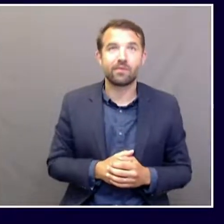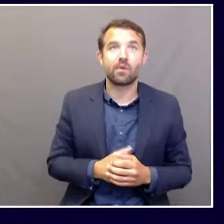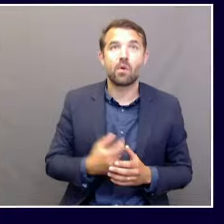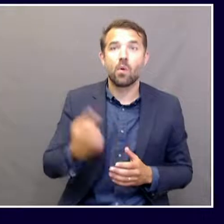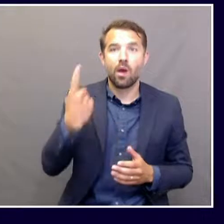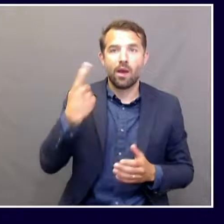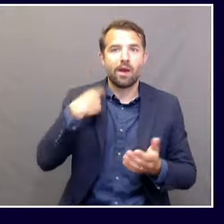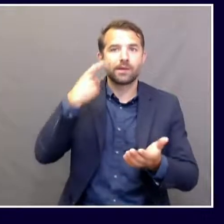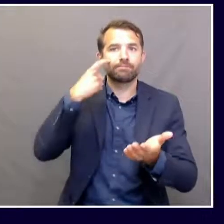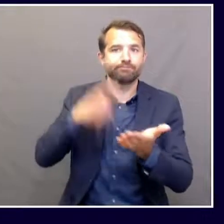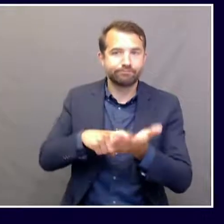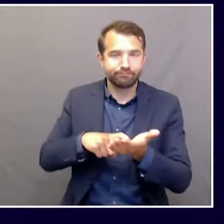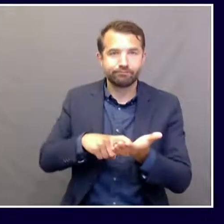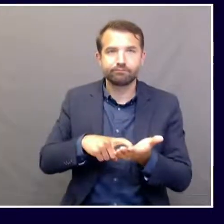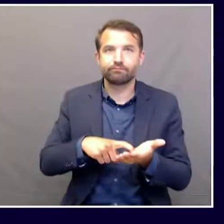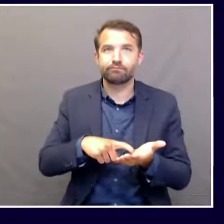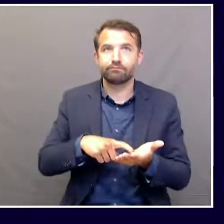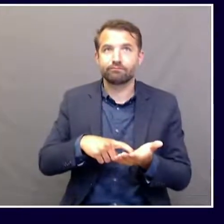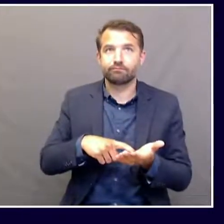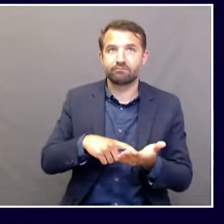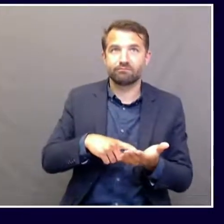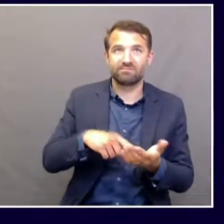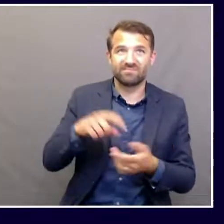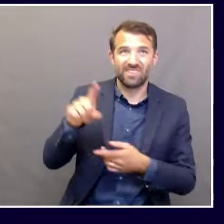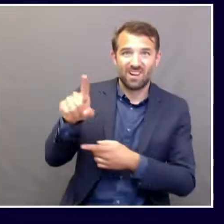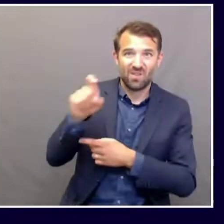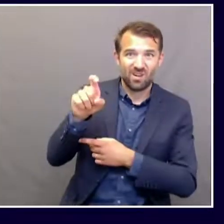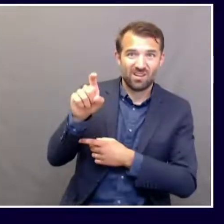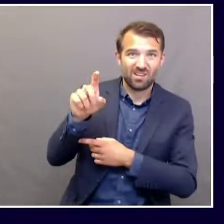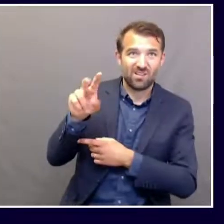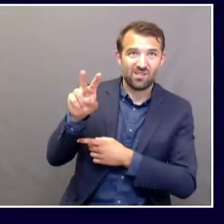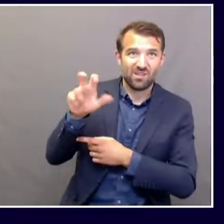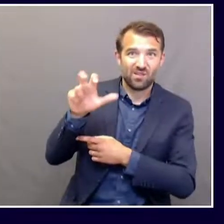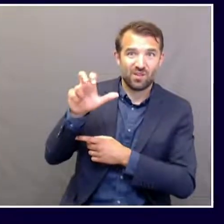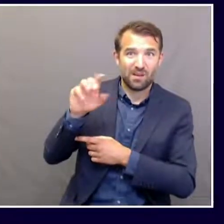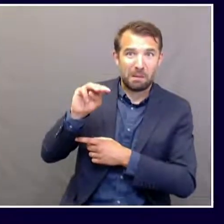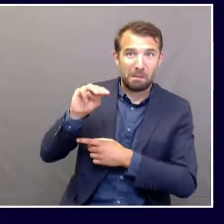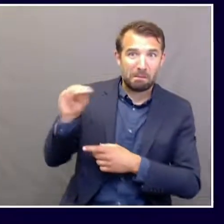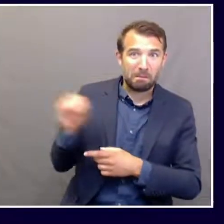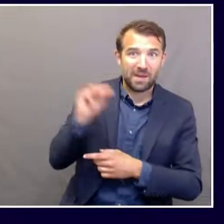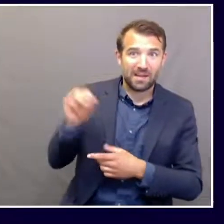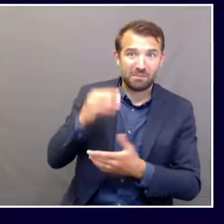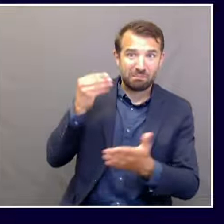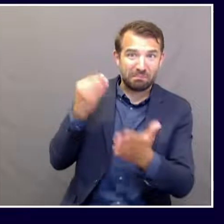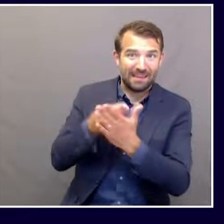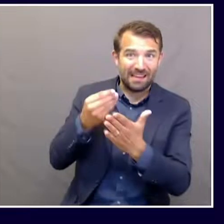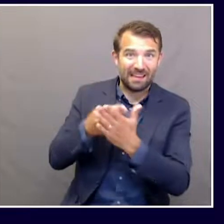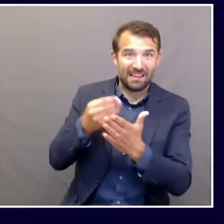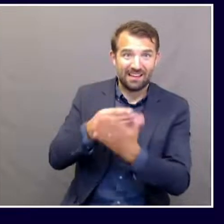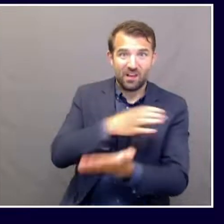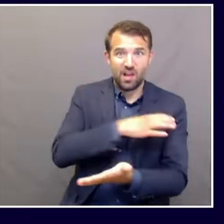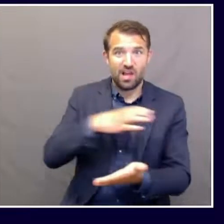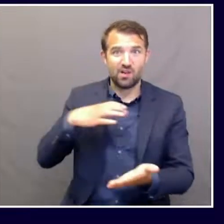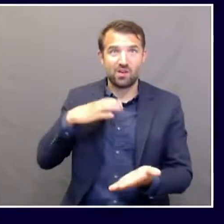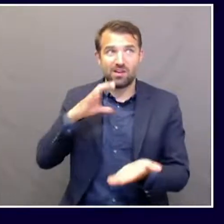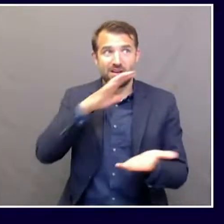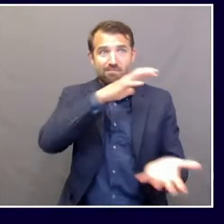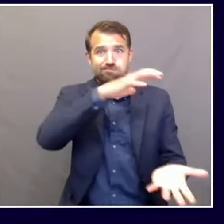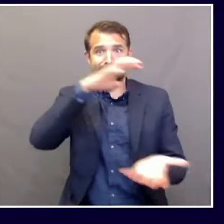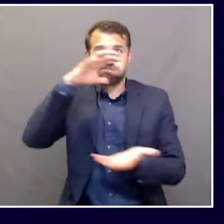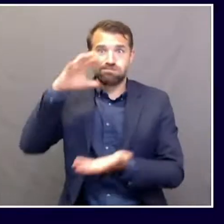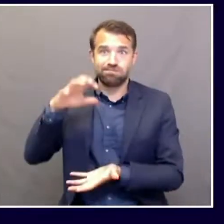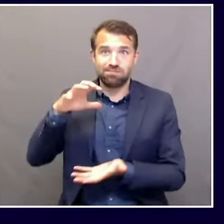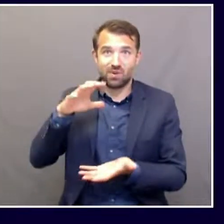significant hundreds of millions of dollars coming to Maine schools from Congress, from these laws that have passed, some of which we know